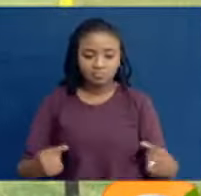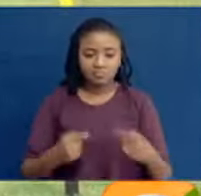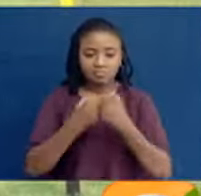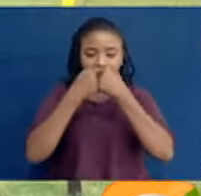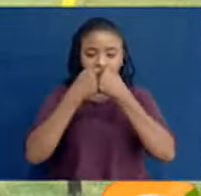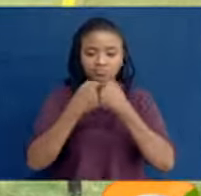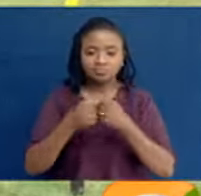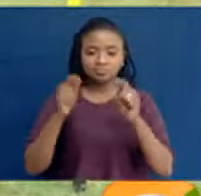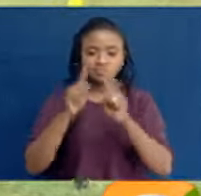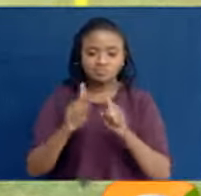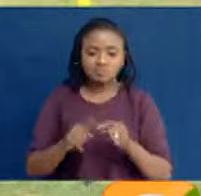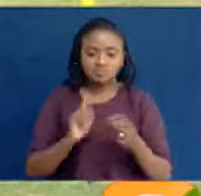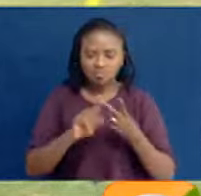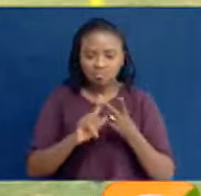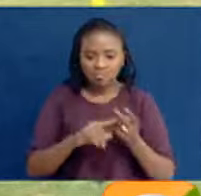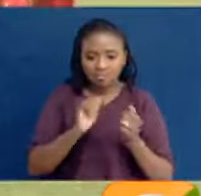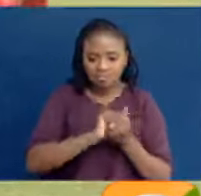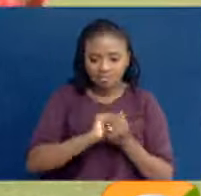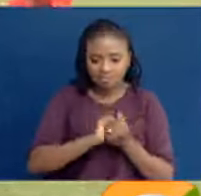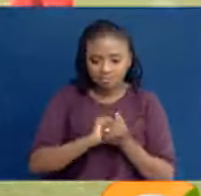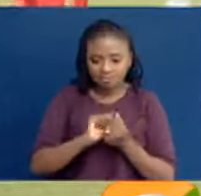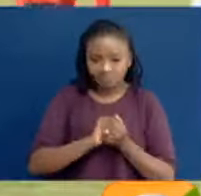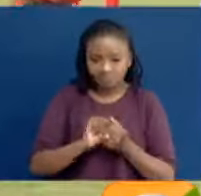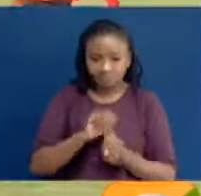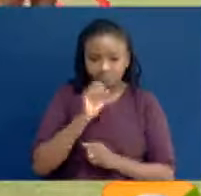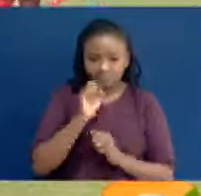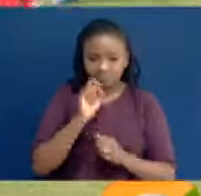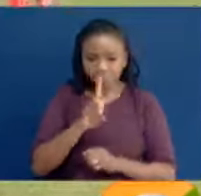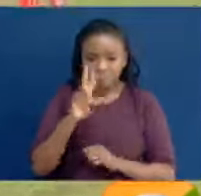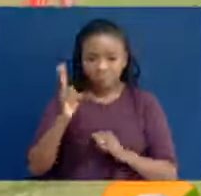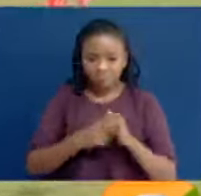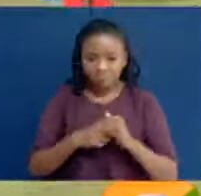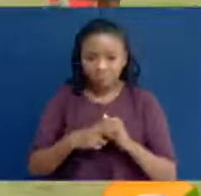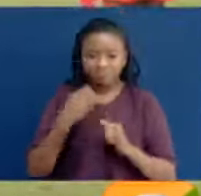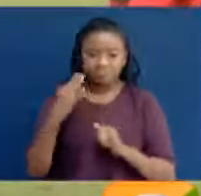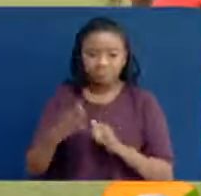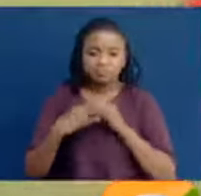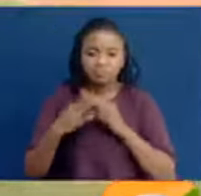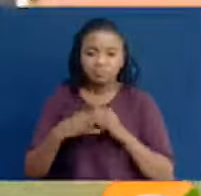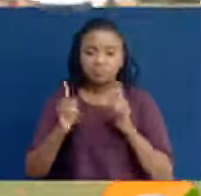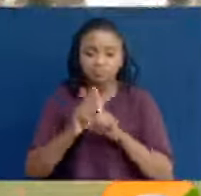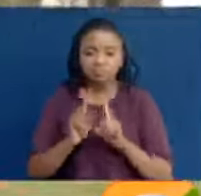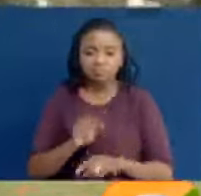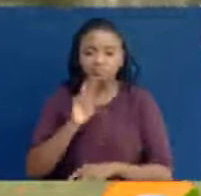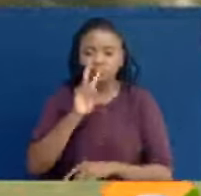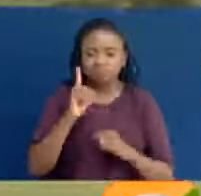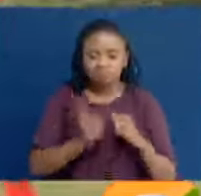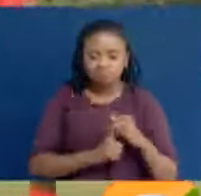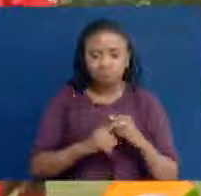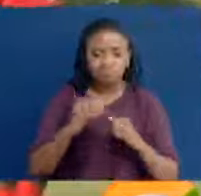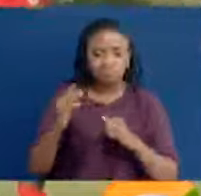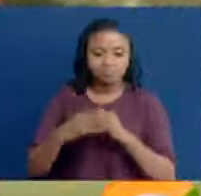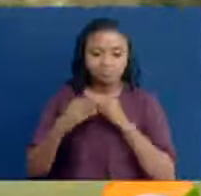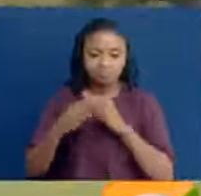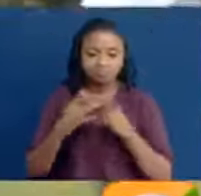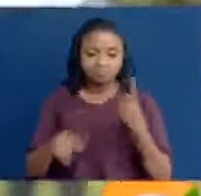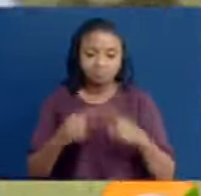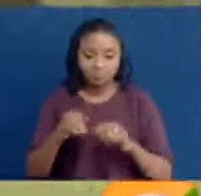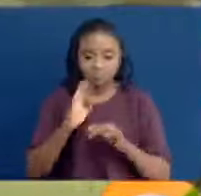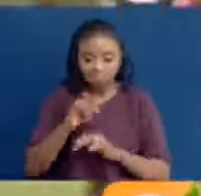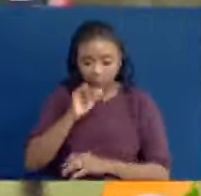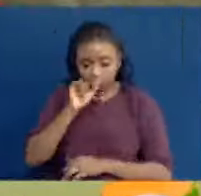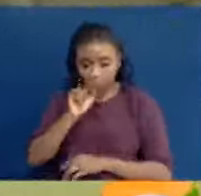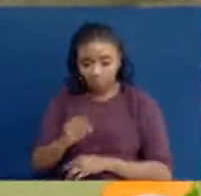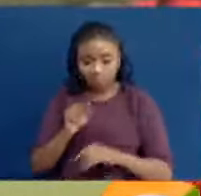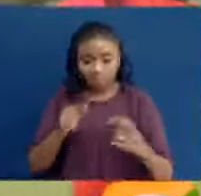in Cameroon on Friday, 22nd September. The return leg will be played on the 26th of September right here in Nairobi. The winner of this clash